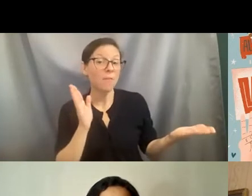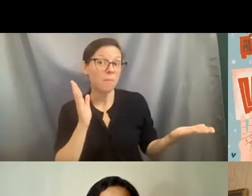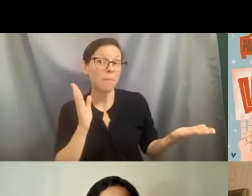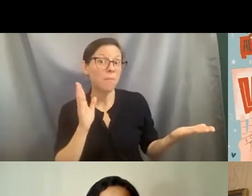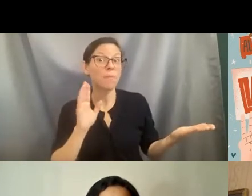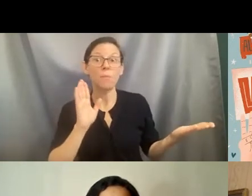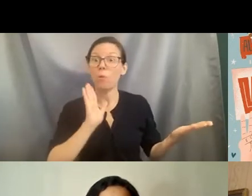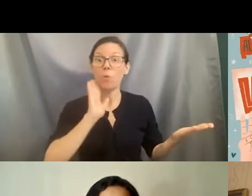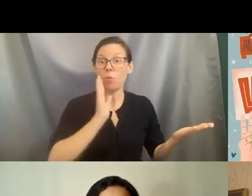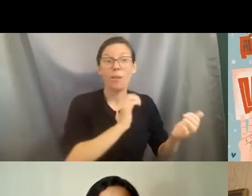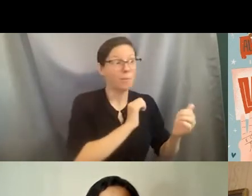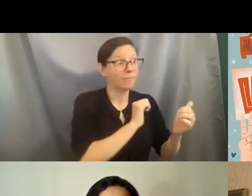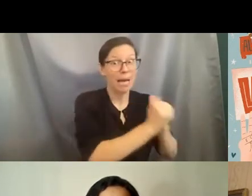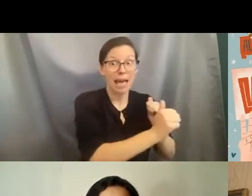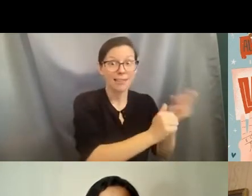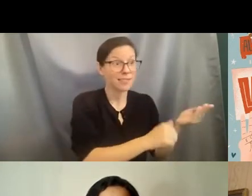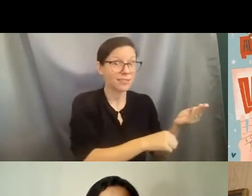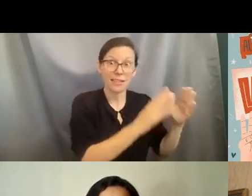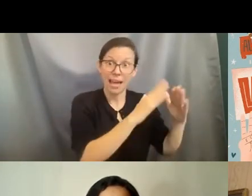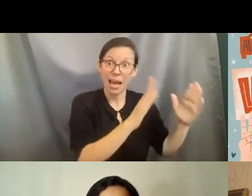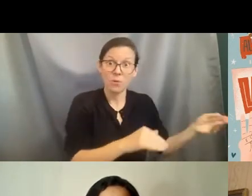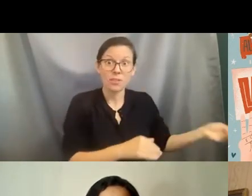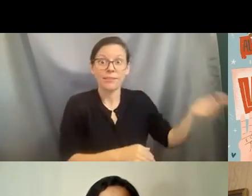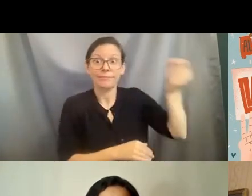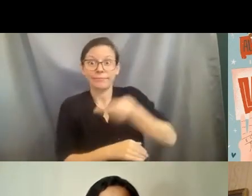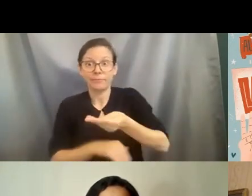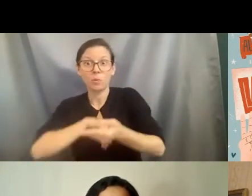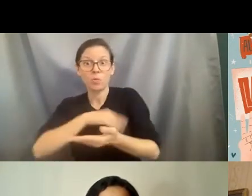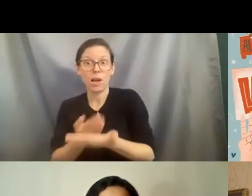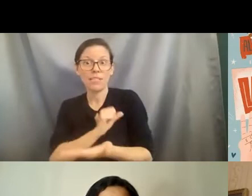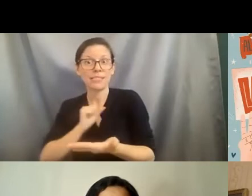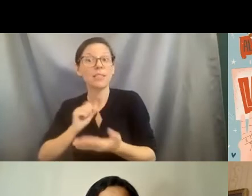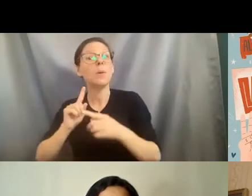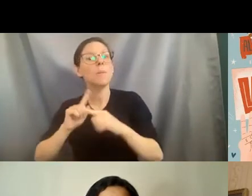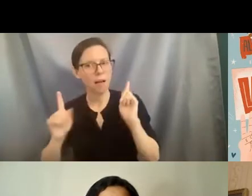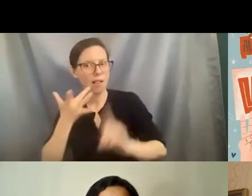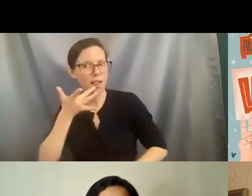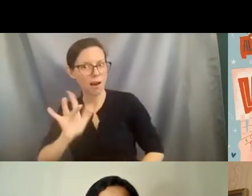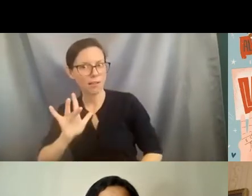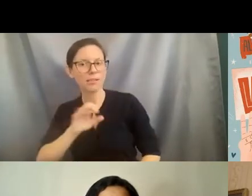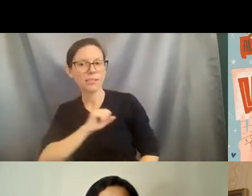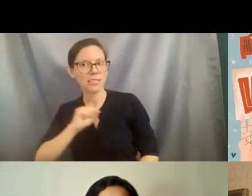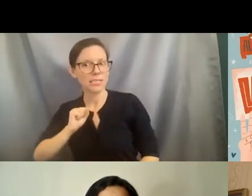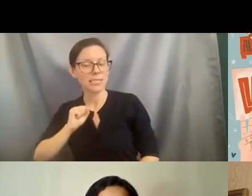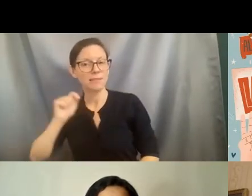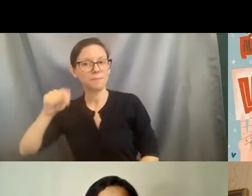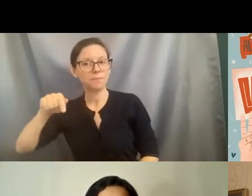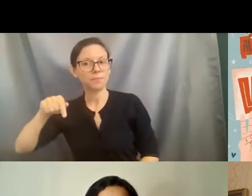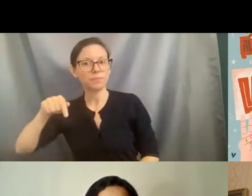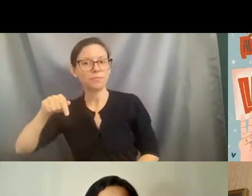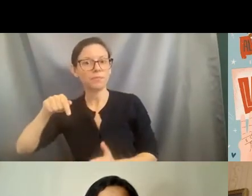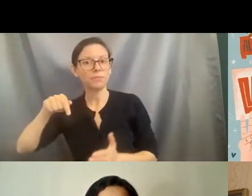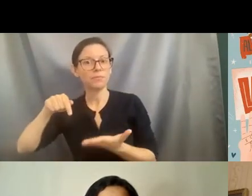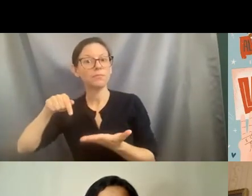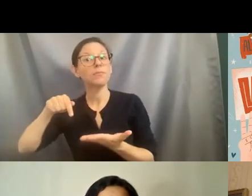to the Senate. But there's good news in the Senate. Those bills will, in all likelihood, come